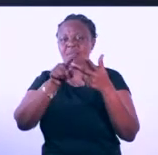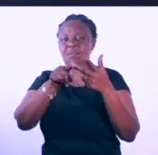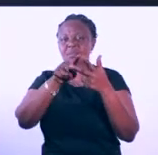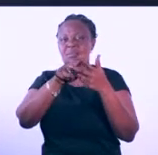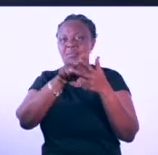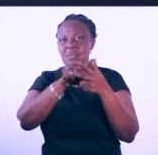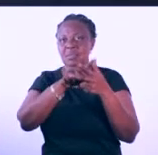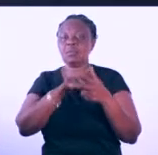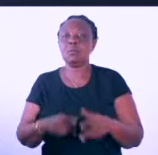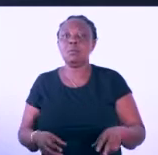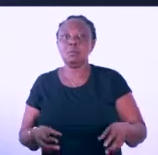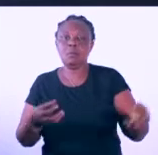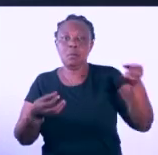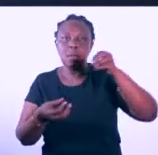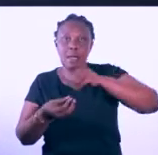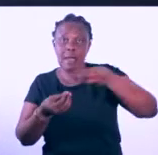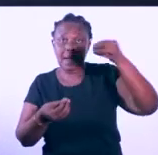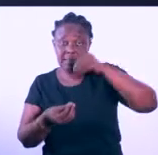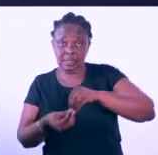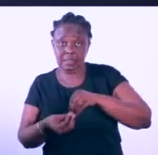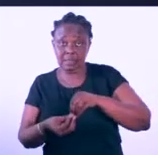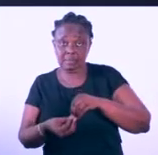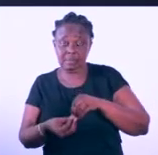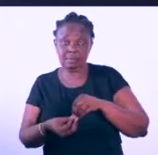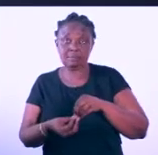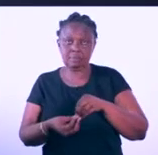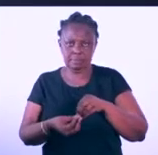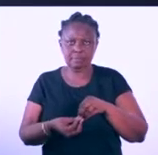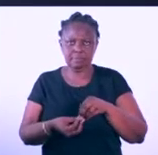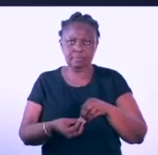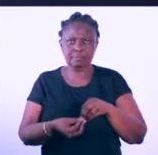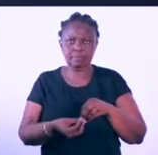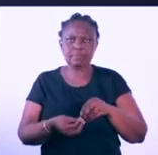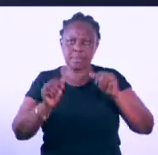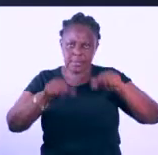For addition, I checked can because she